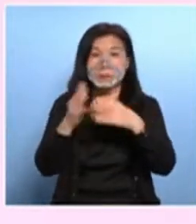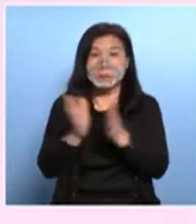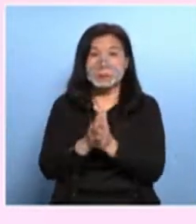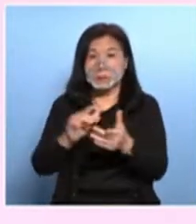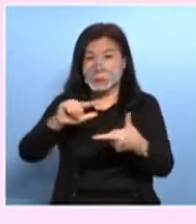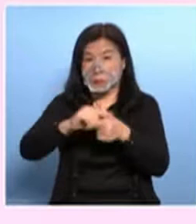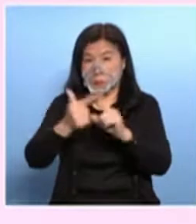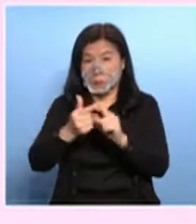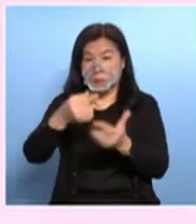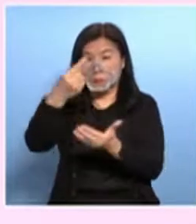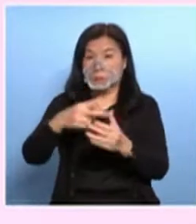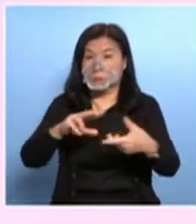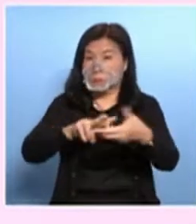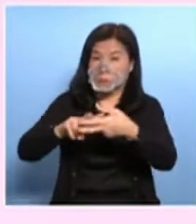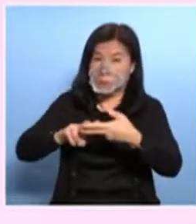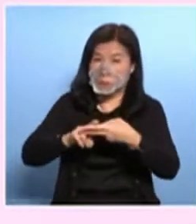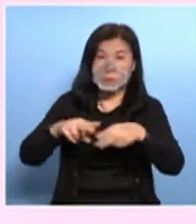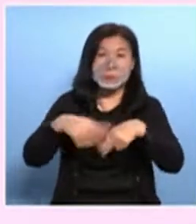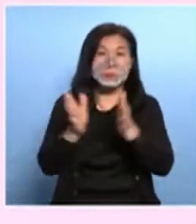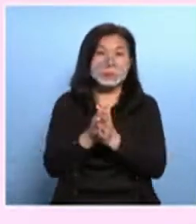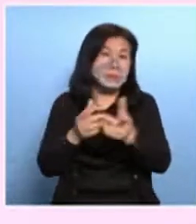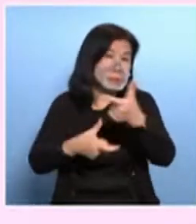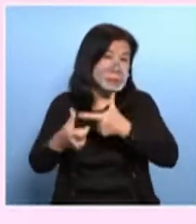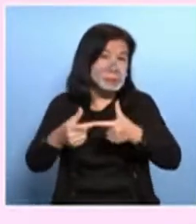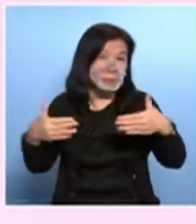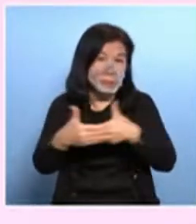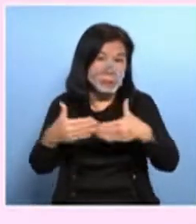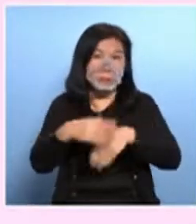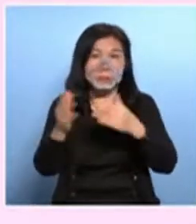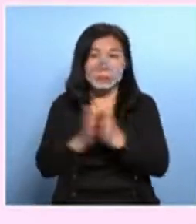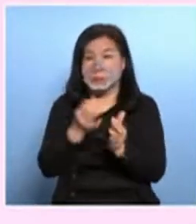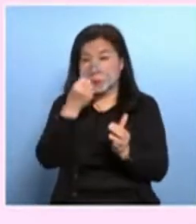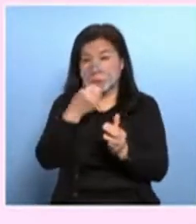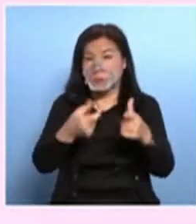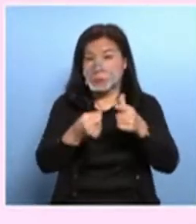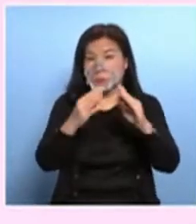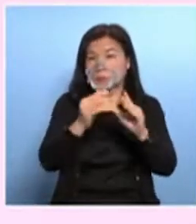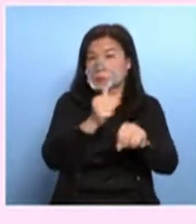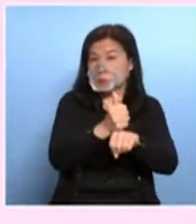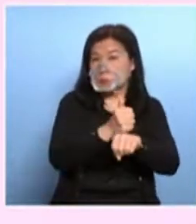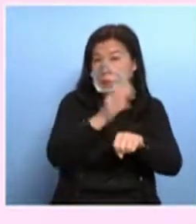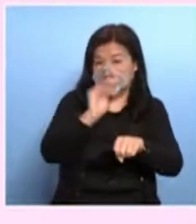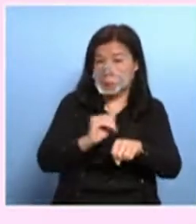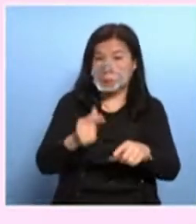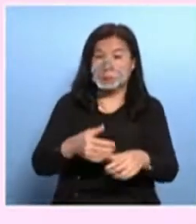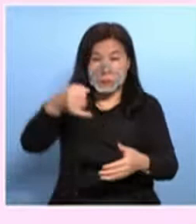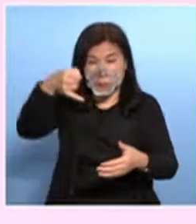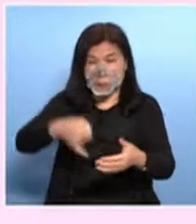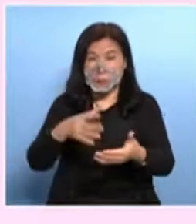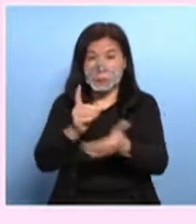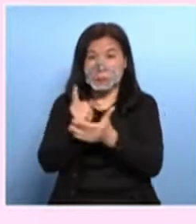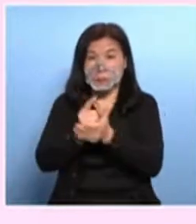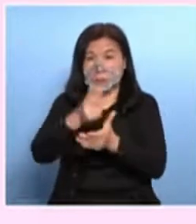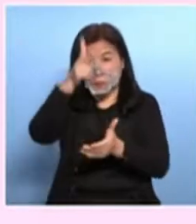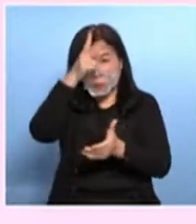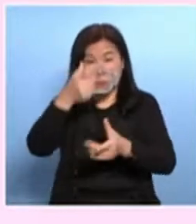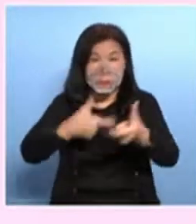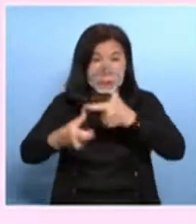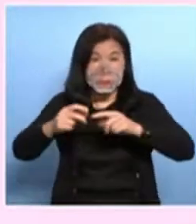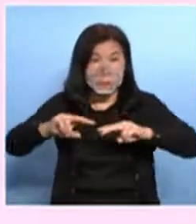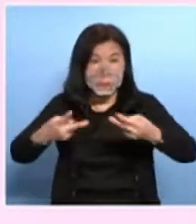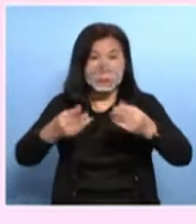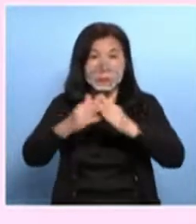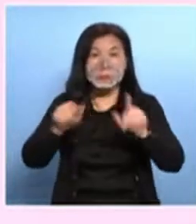the TDC in 6 years from 2018 to 2019 onwards for the implementation of various measures with a view to consolidating Hong Kong's status